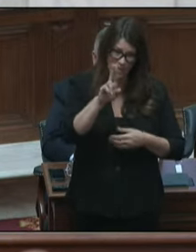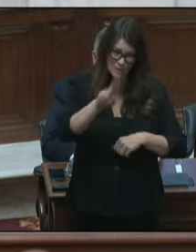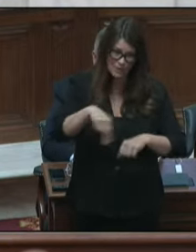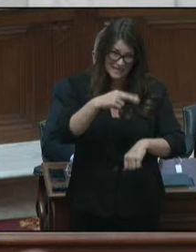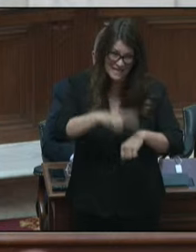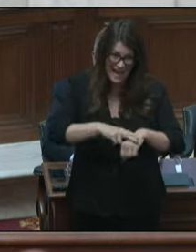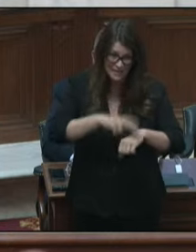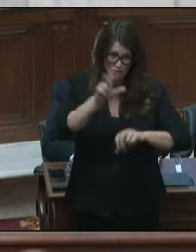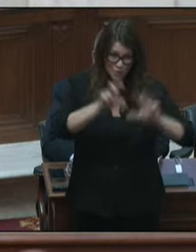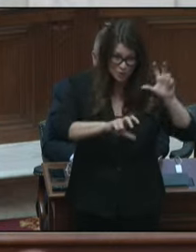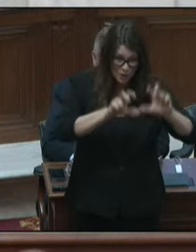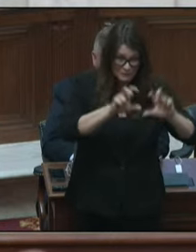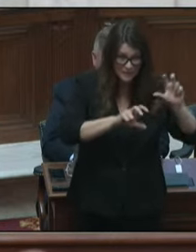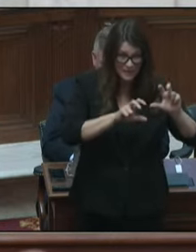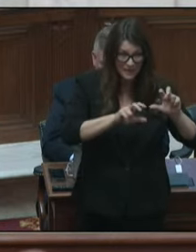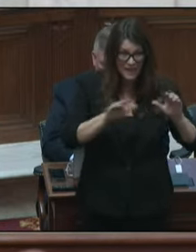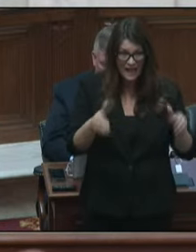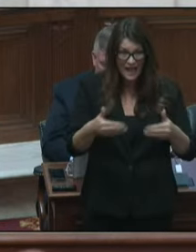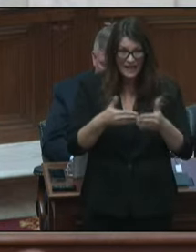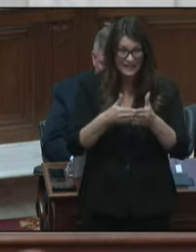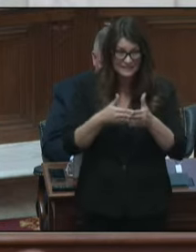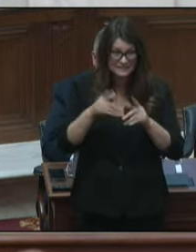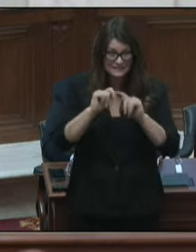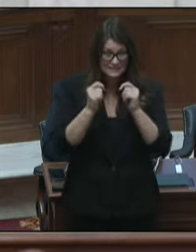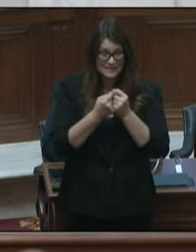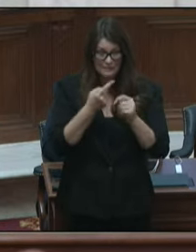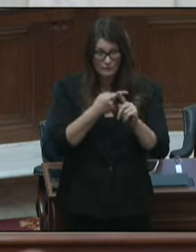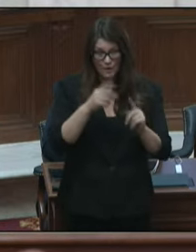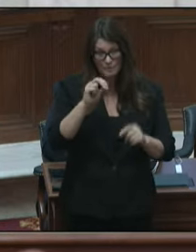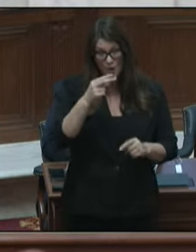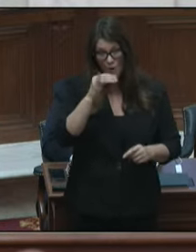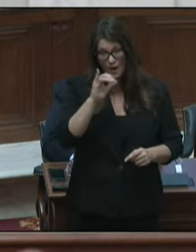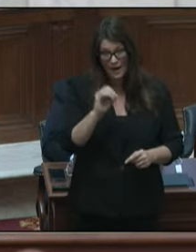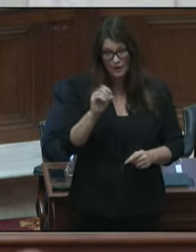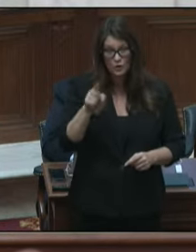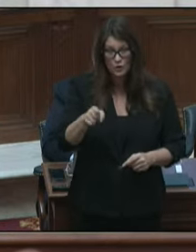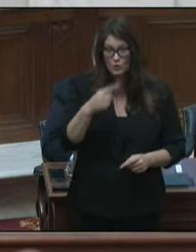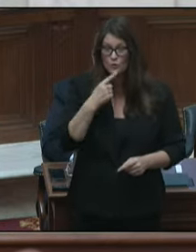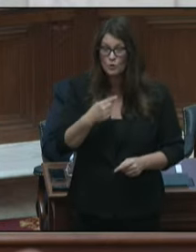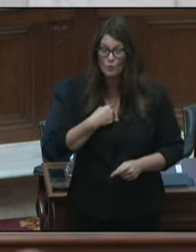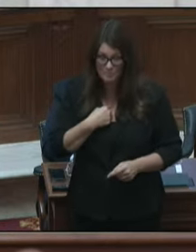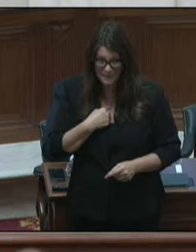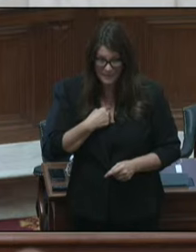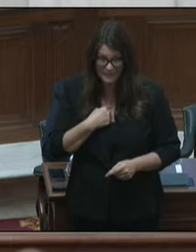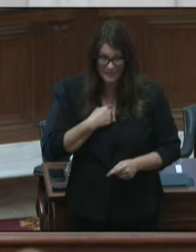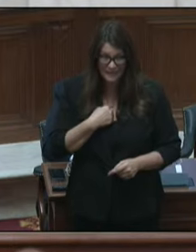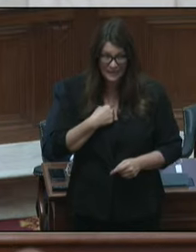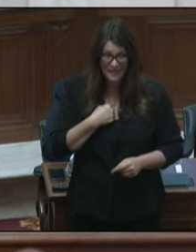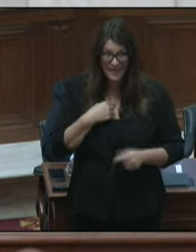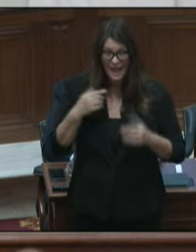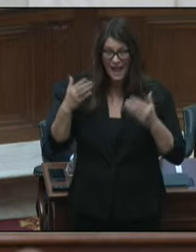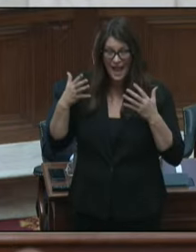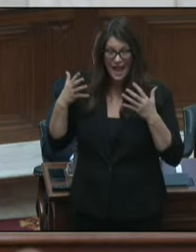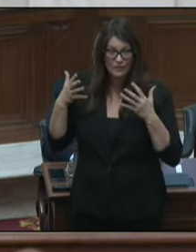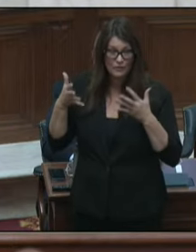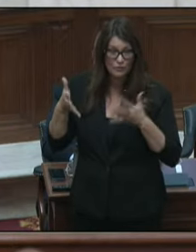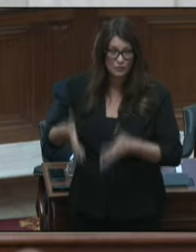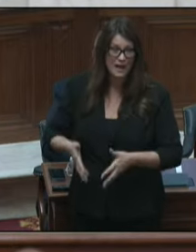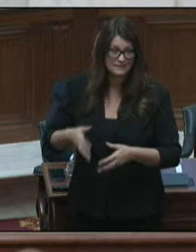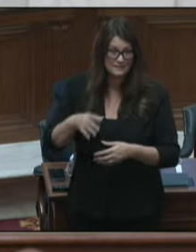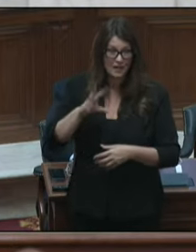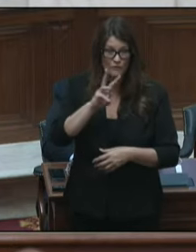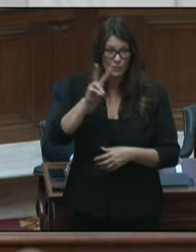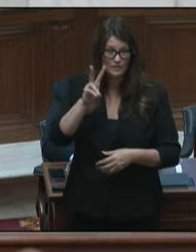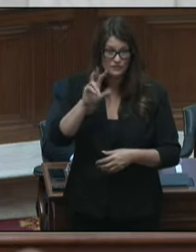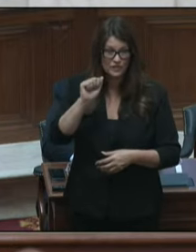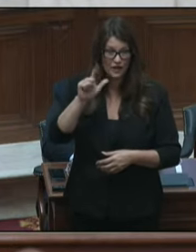Tournament against a team from Ohio, you told me and the rest of the West Virginia All-Stars